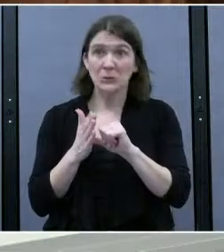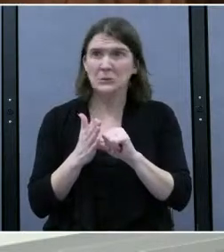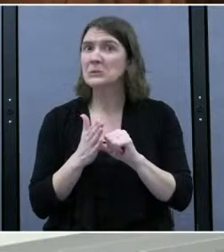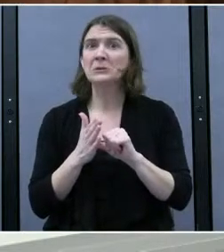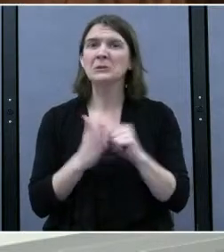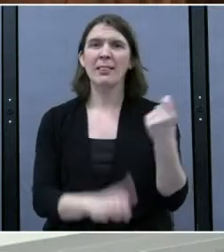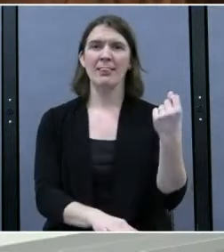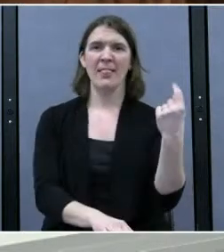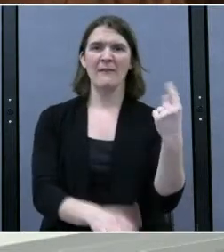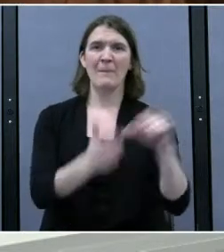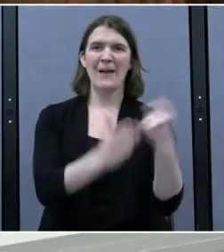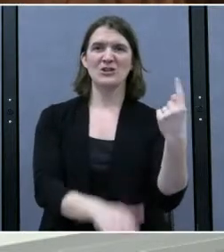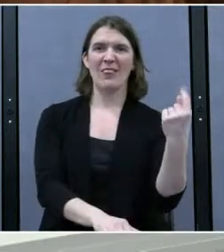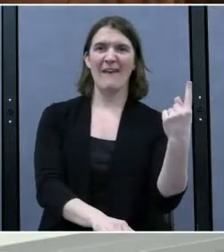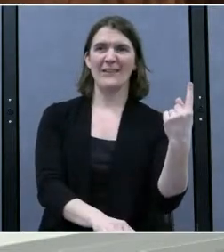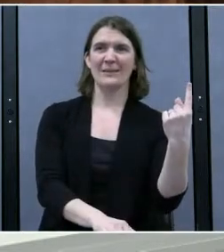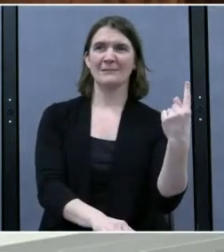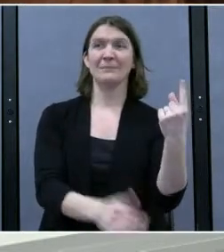11.